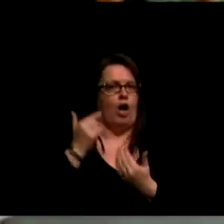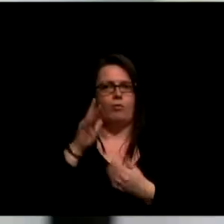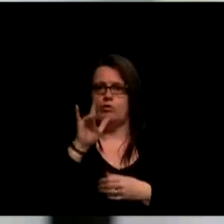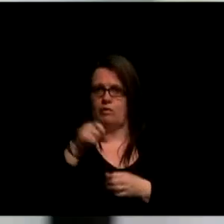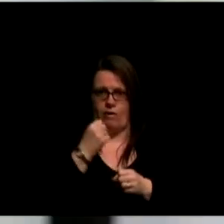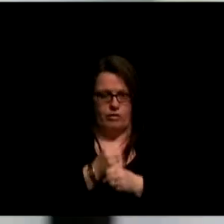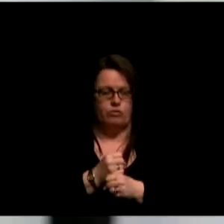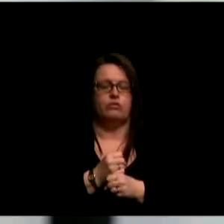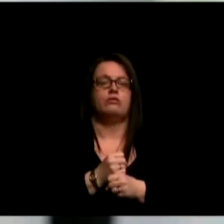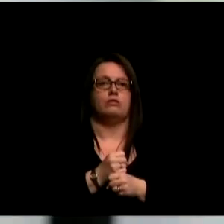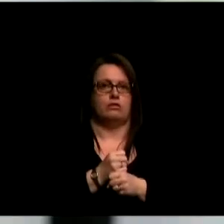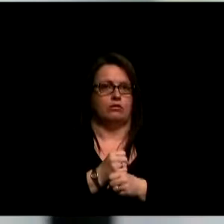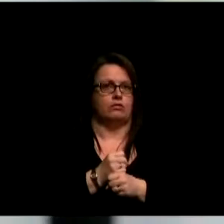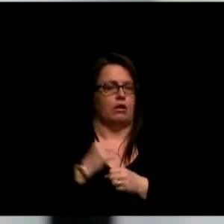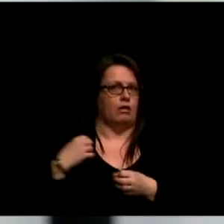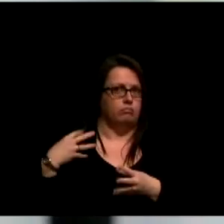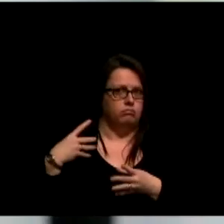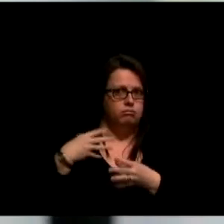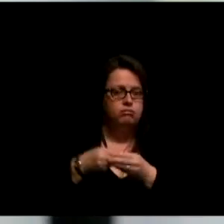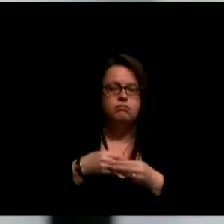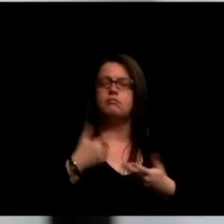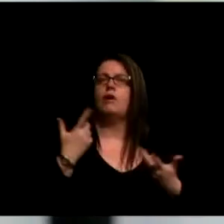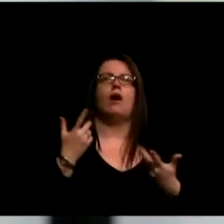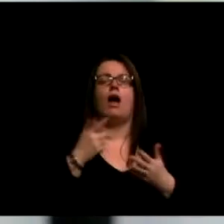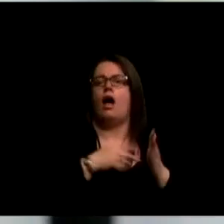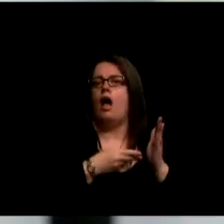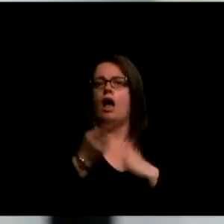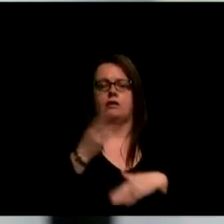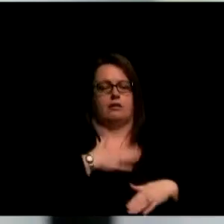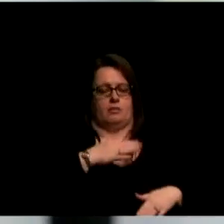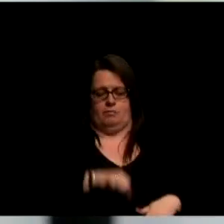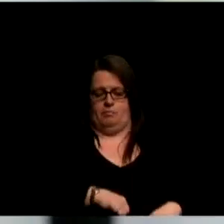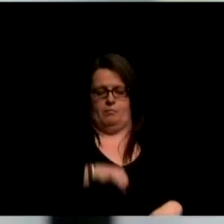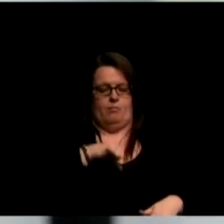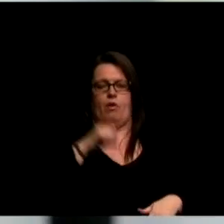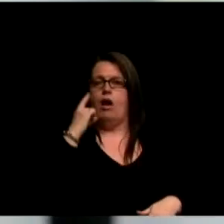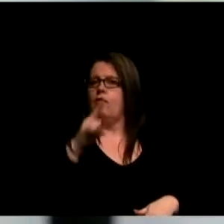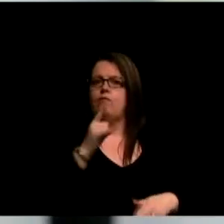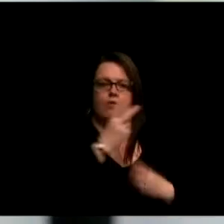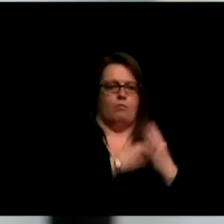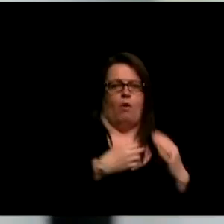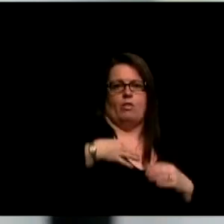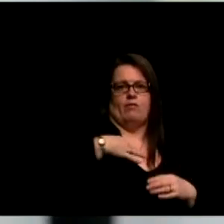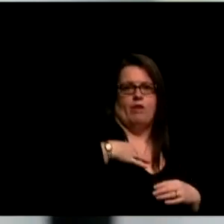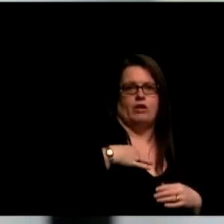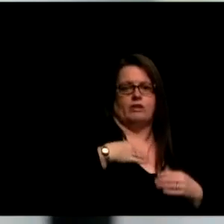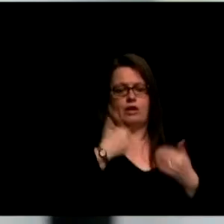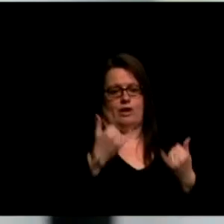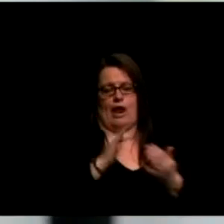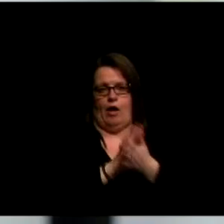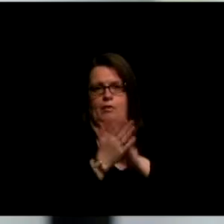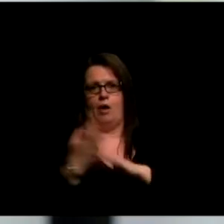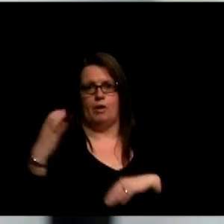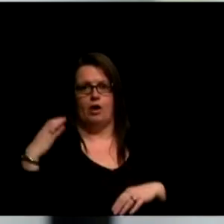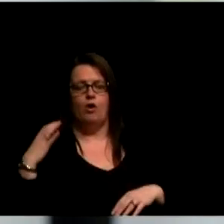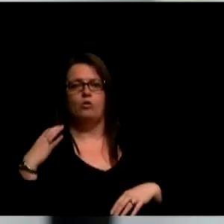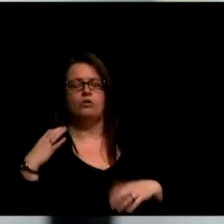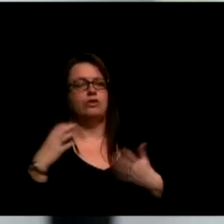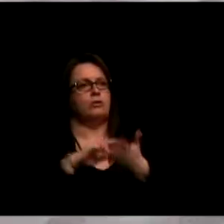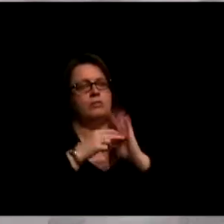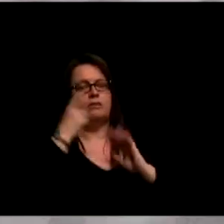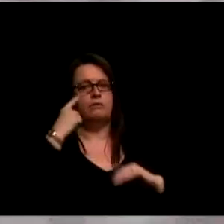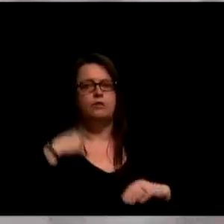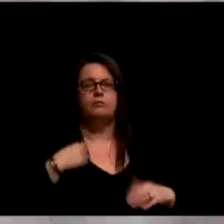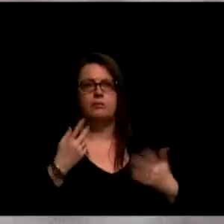and I can't tell you the pride of just even volunteering and now being a coach, what it means to see what people